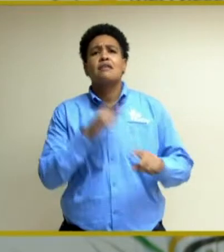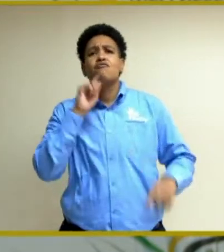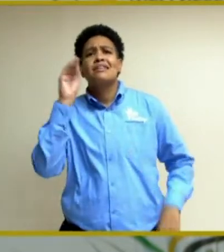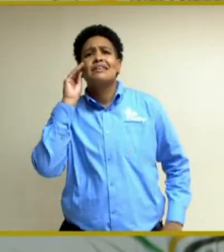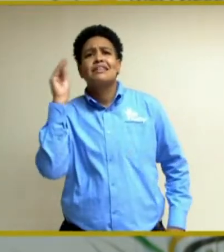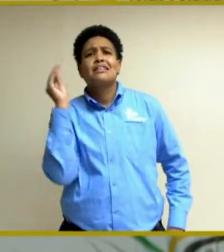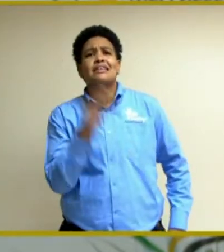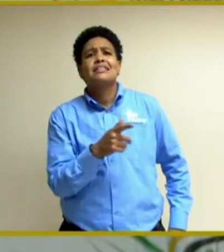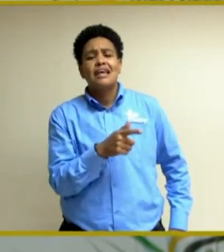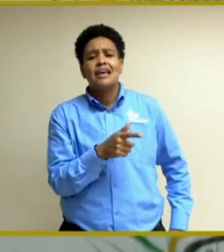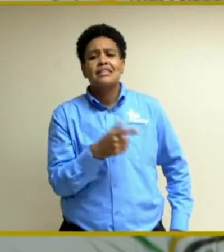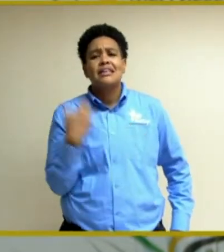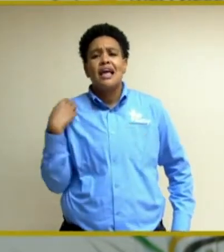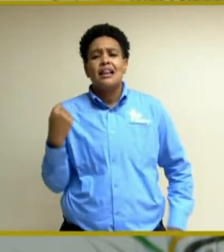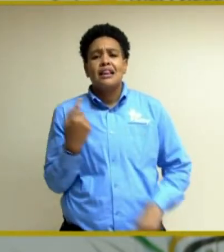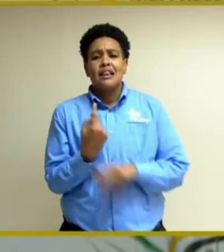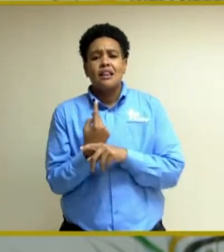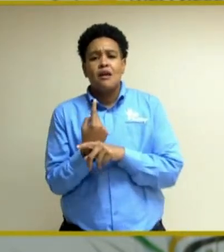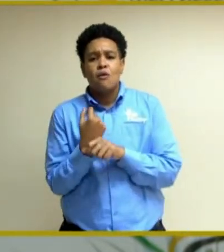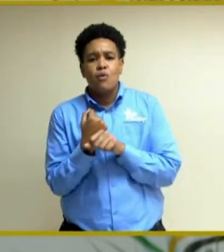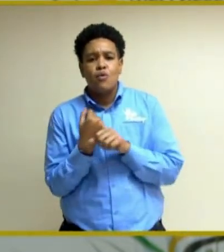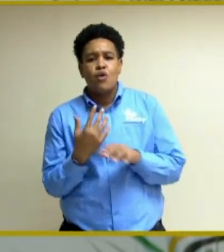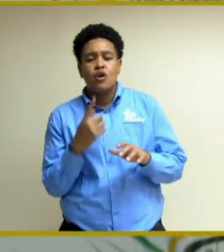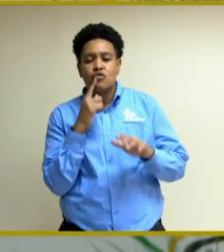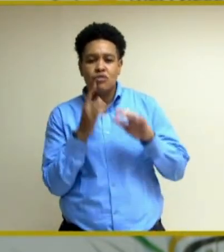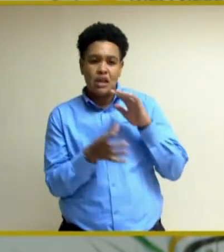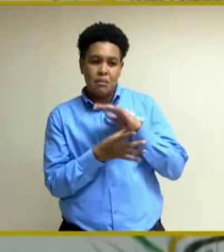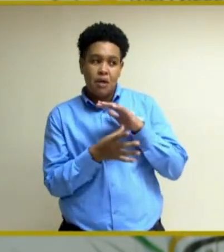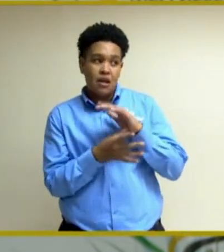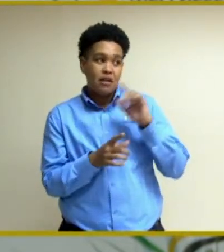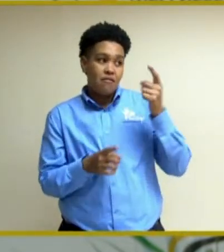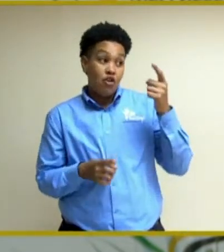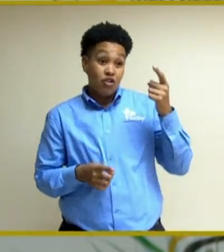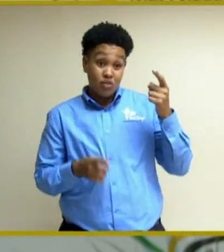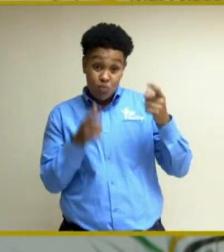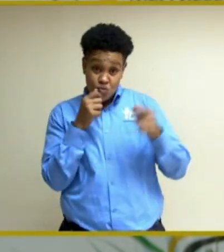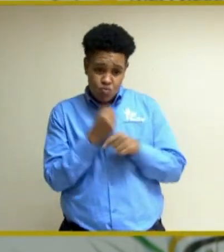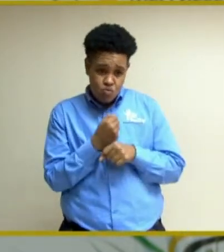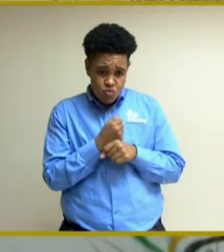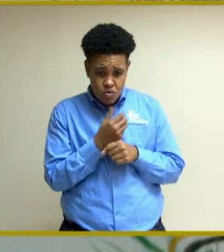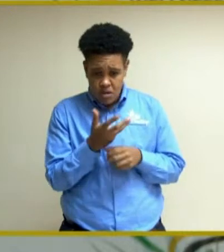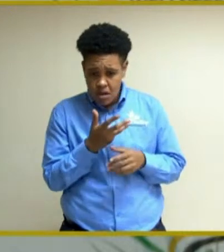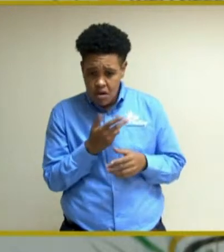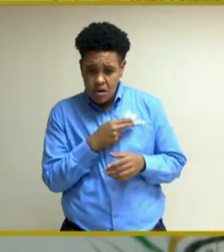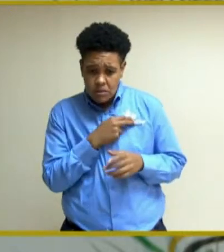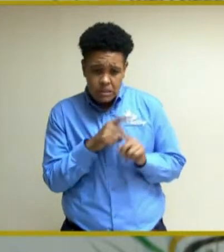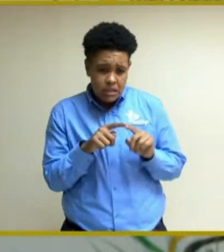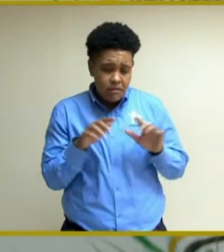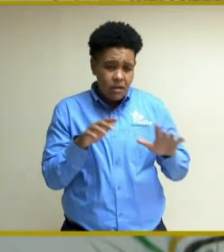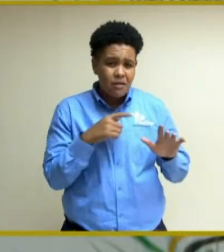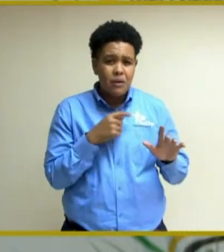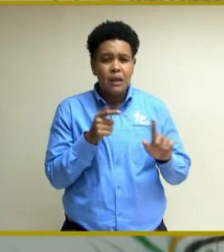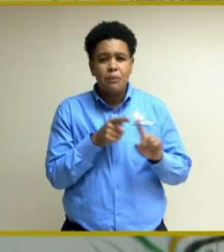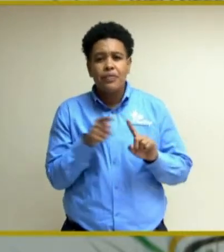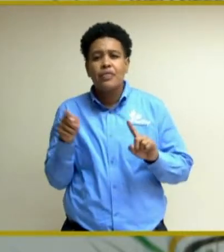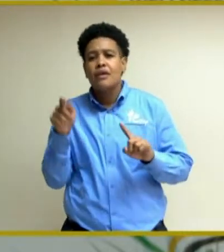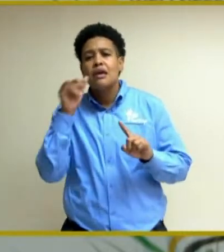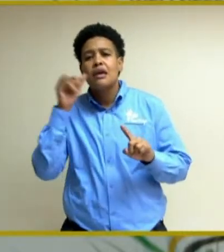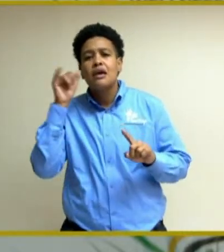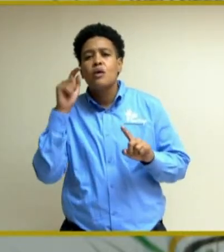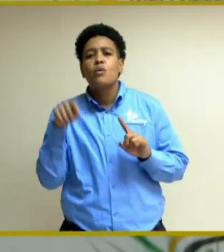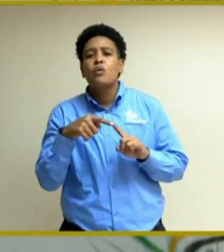dictates that healthcare workers are the priority, frontline healthcare workers. We deviated a bit from that yesterday when